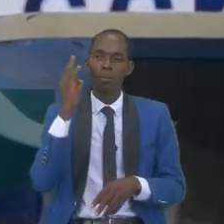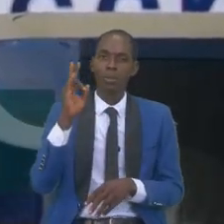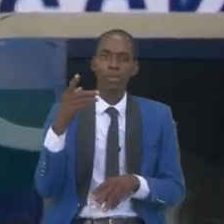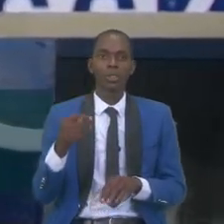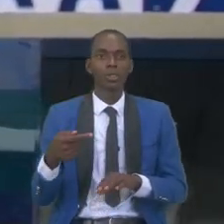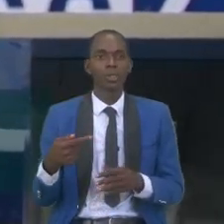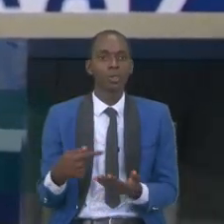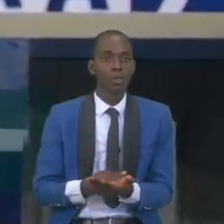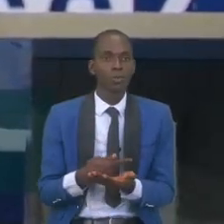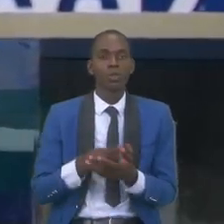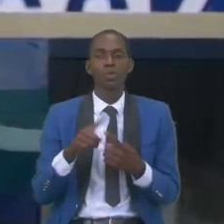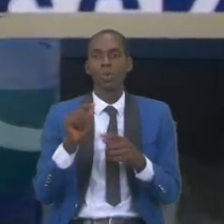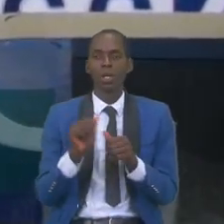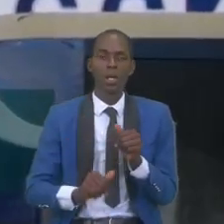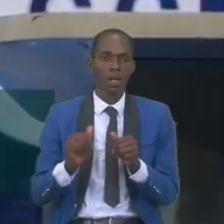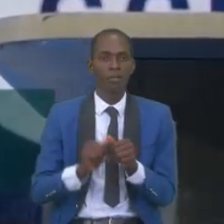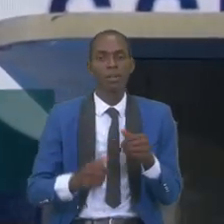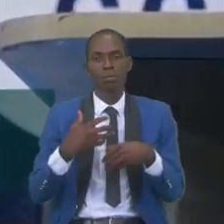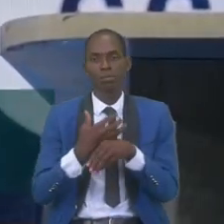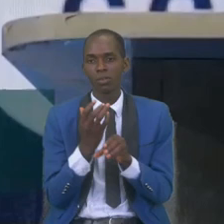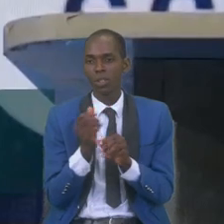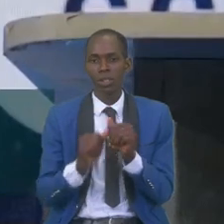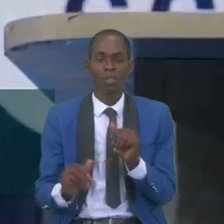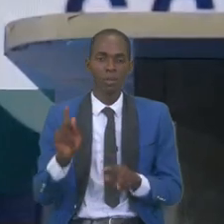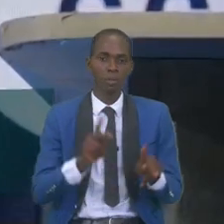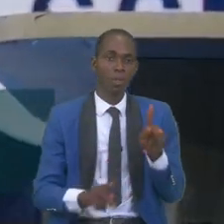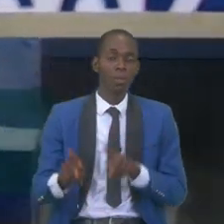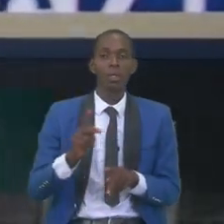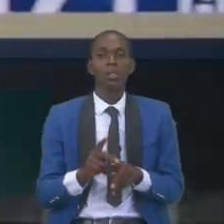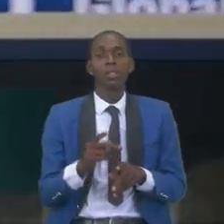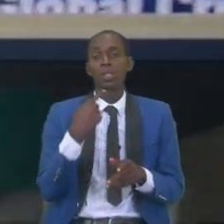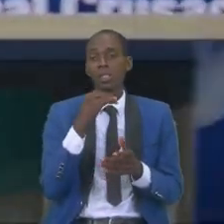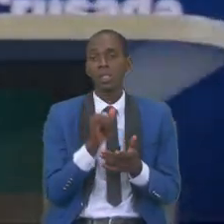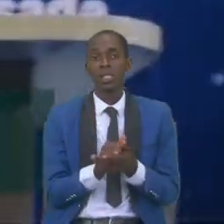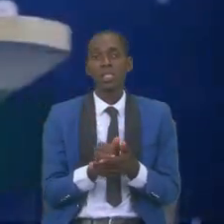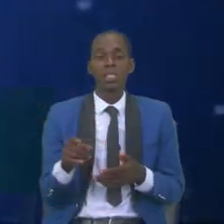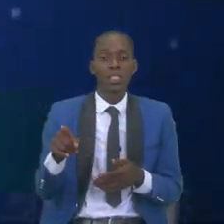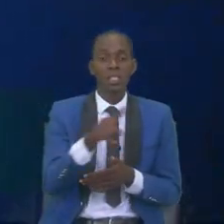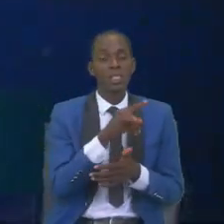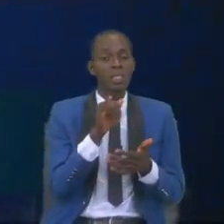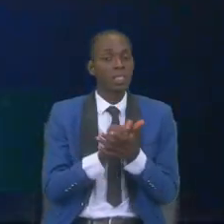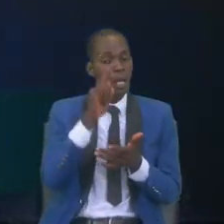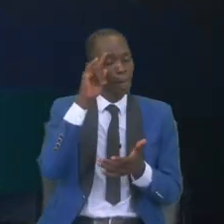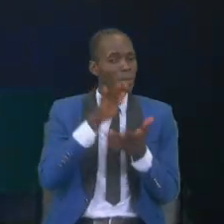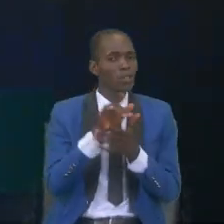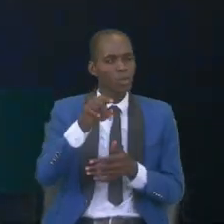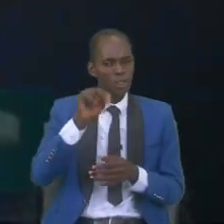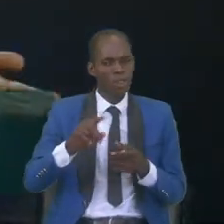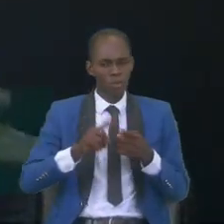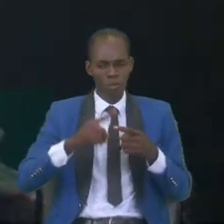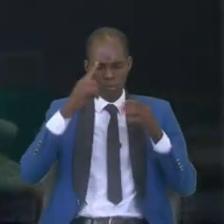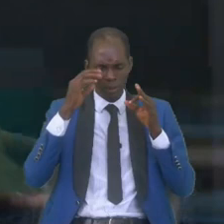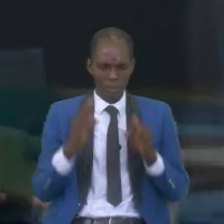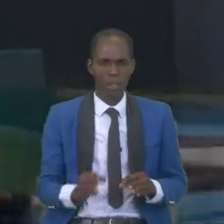then he says, he that believeth, you know, you have to take the decision by yourself. You have to